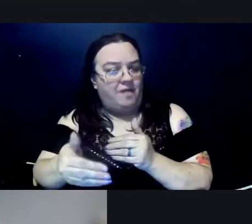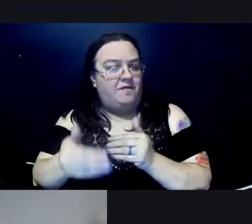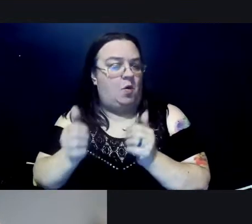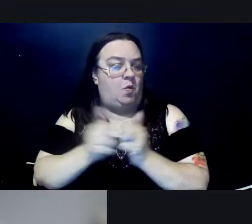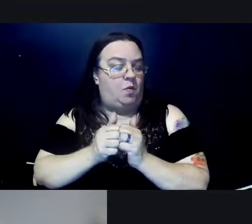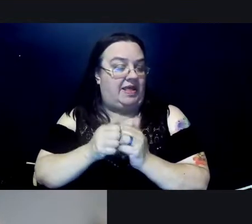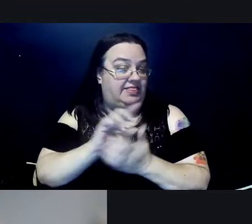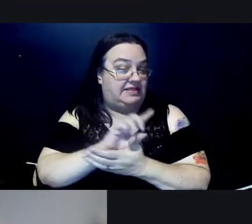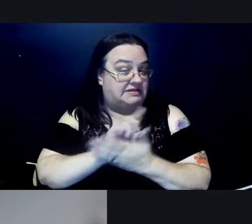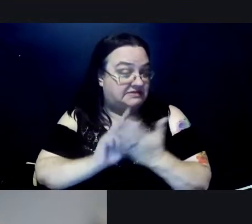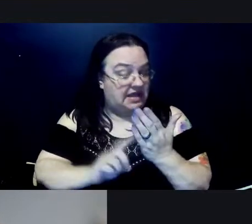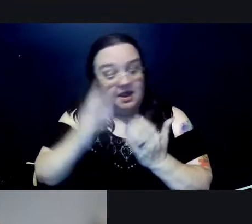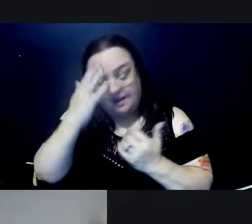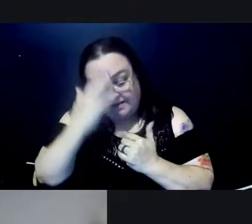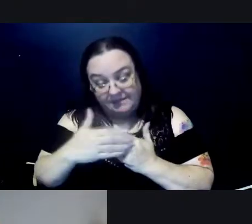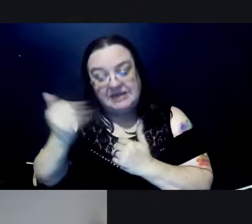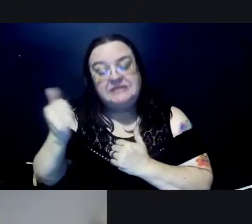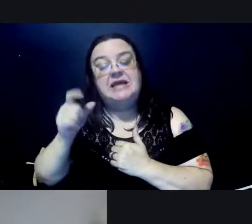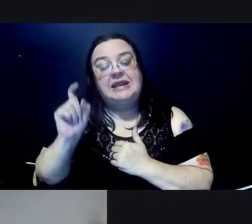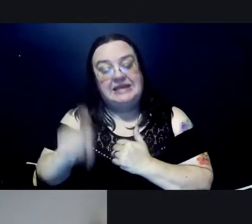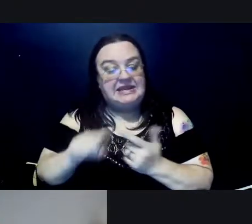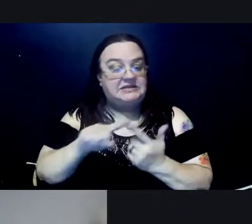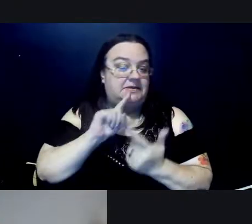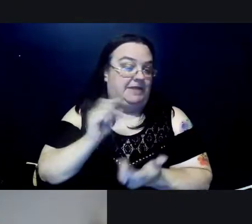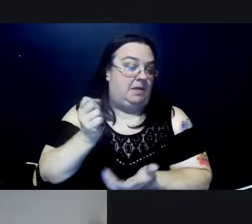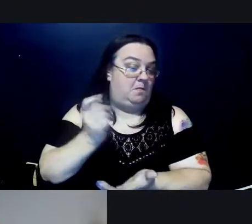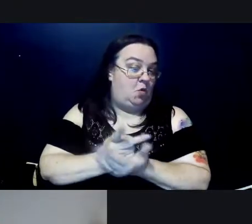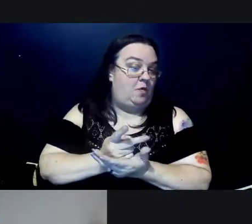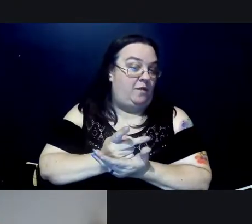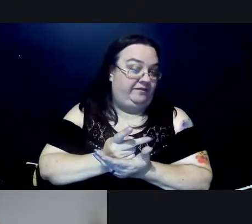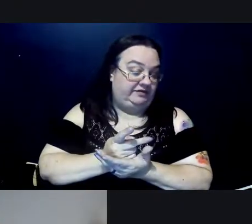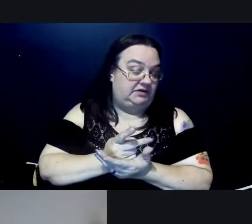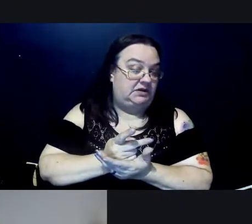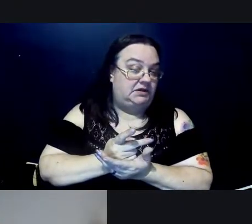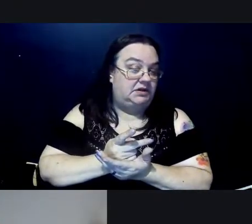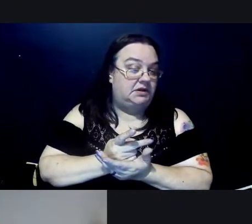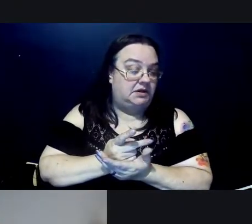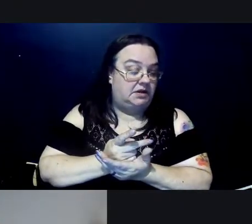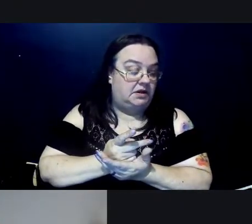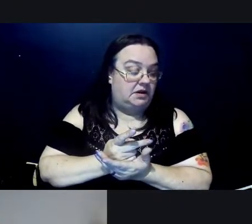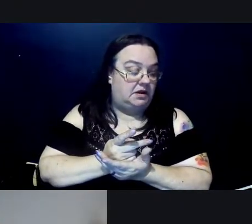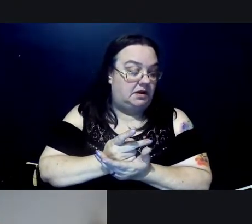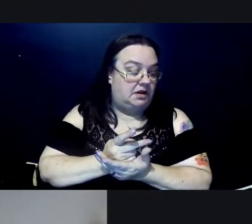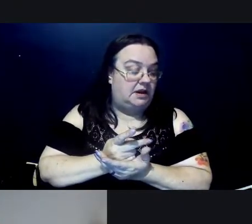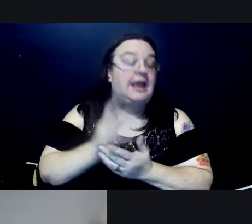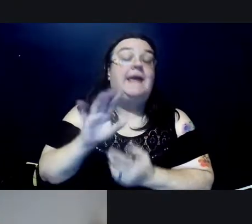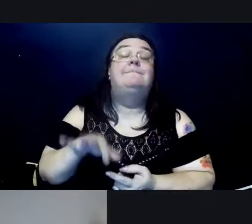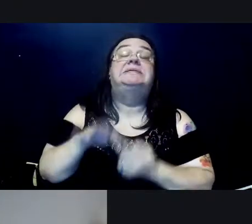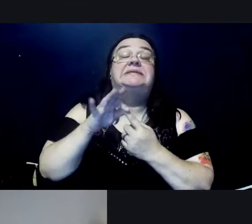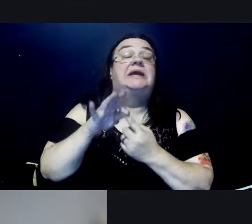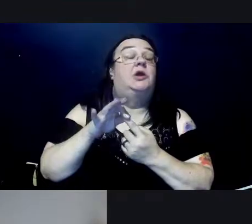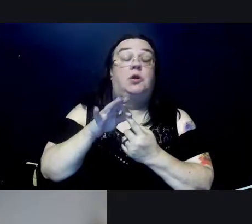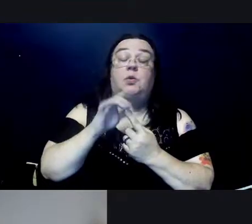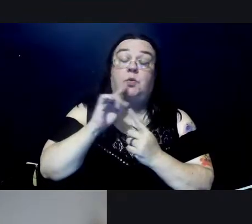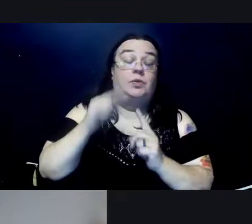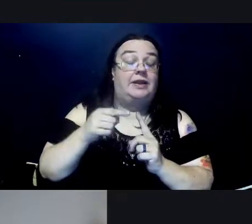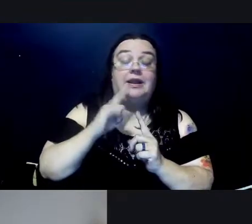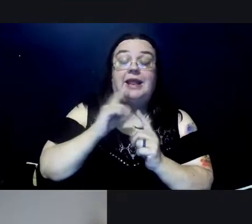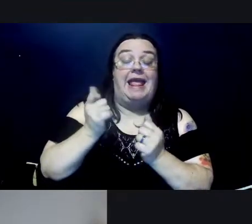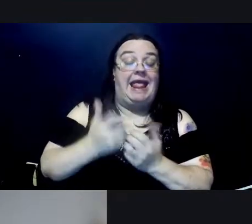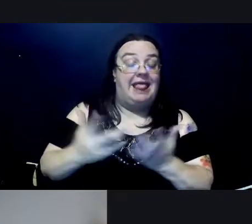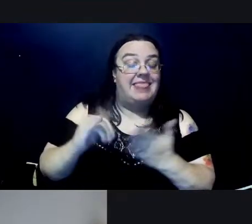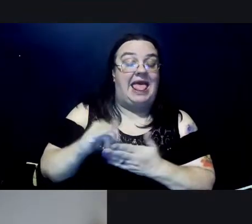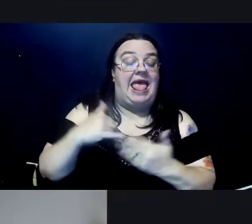design because it needs to get approved. And in particular, anything to do with the high